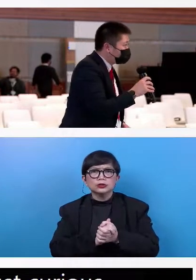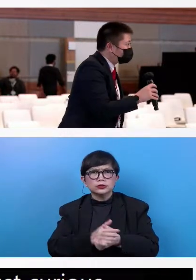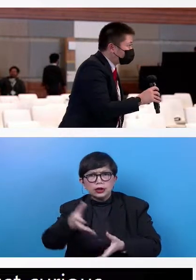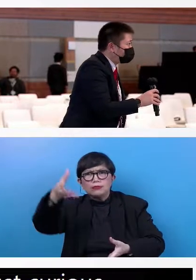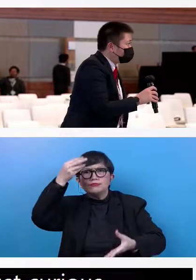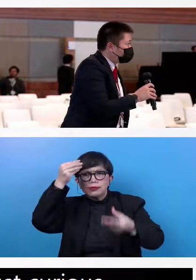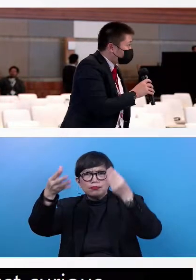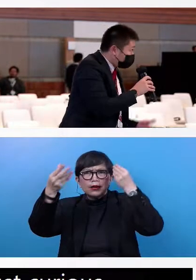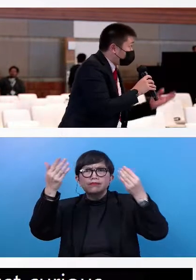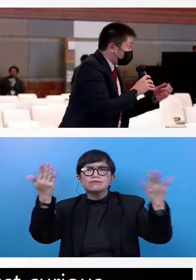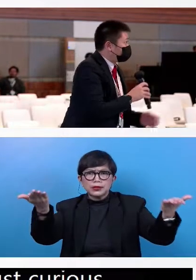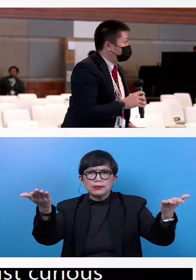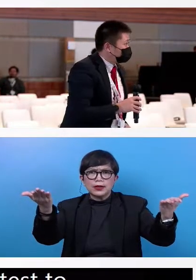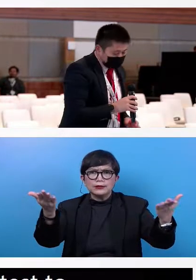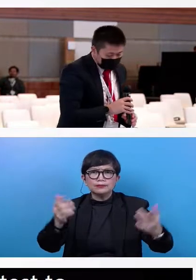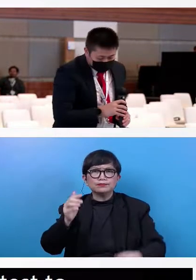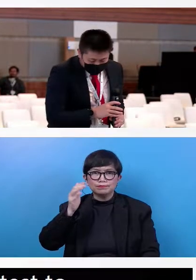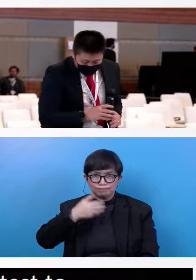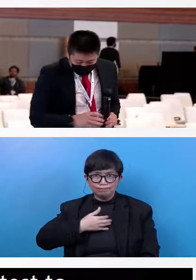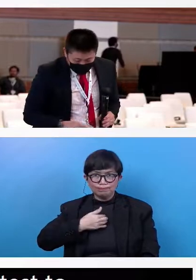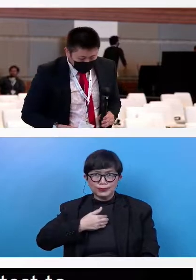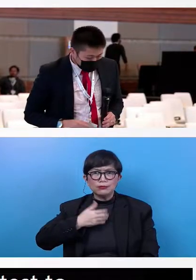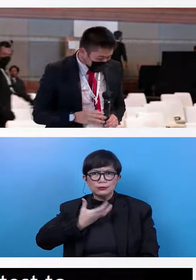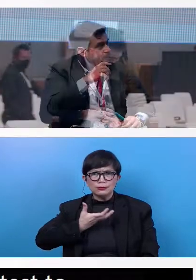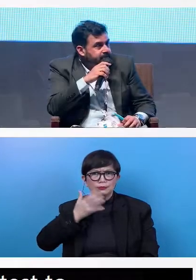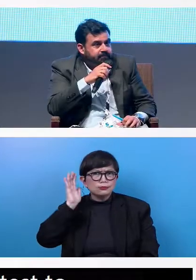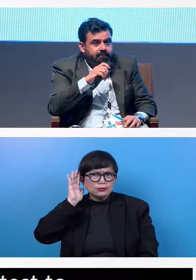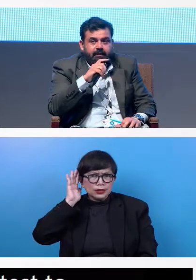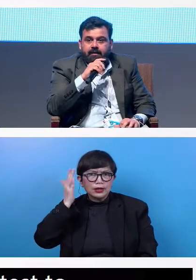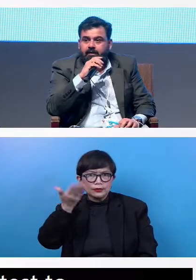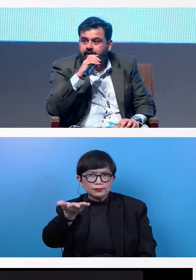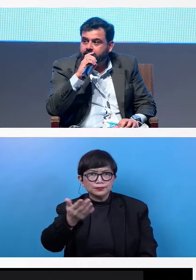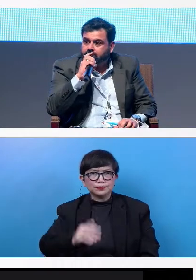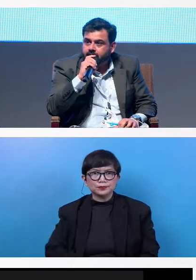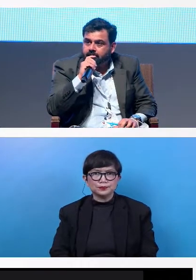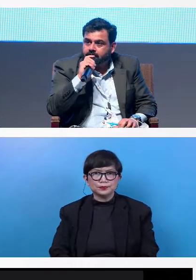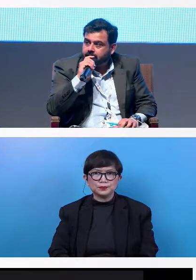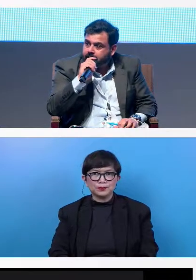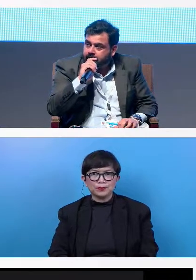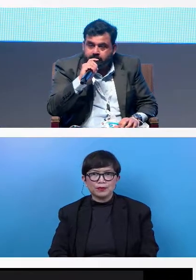over. Thank you. Thank you very Absolutely. much.